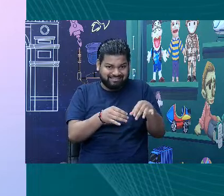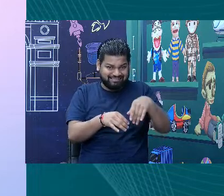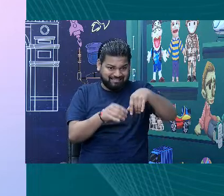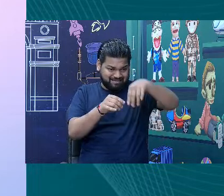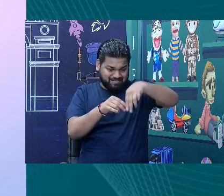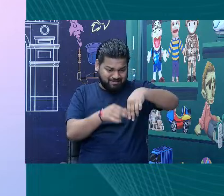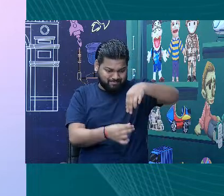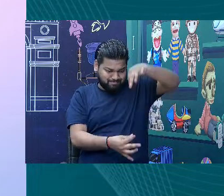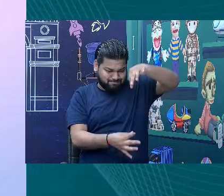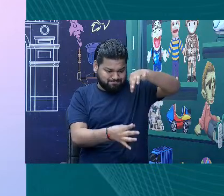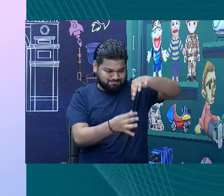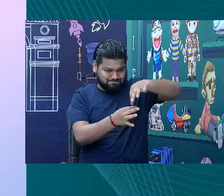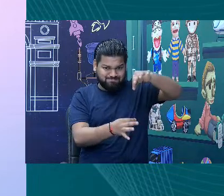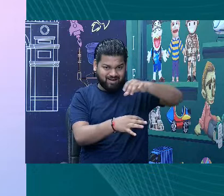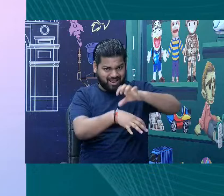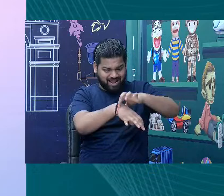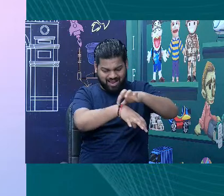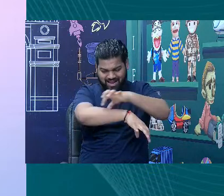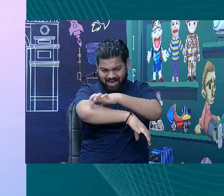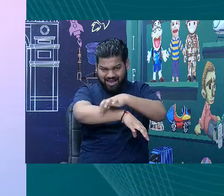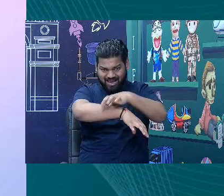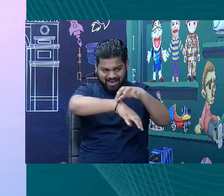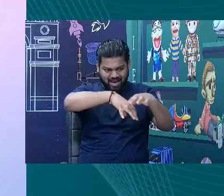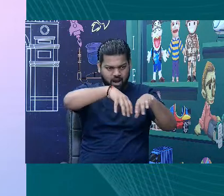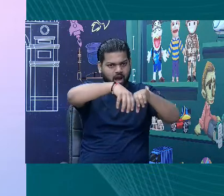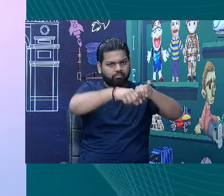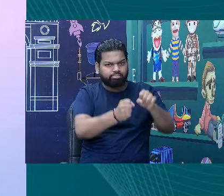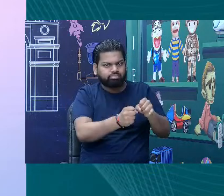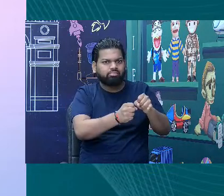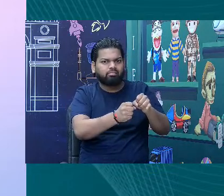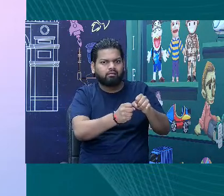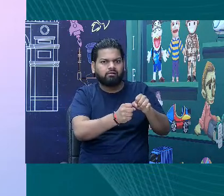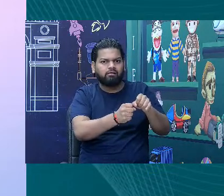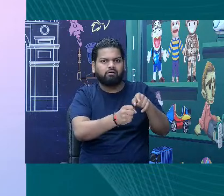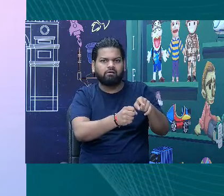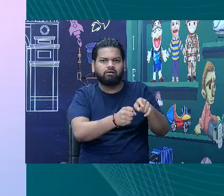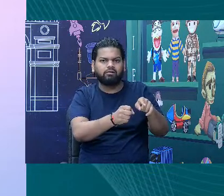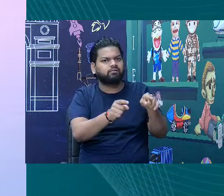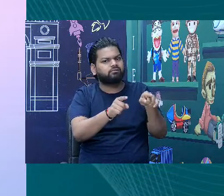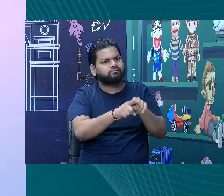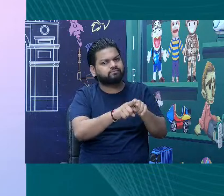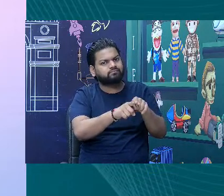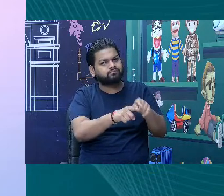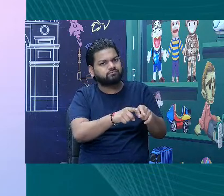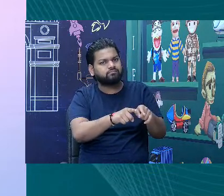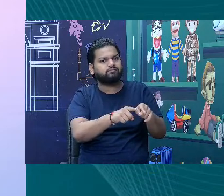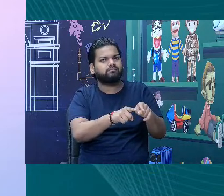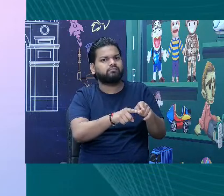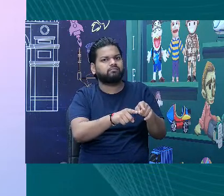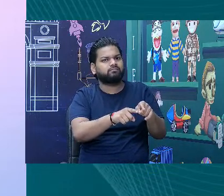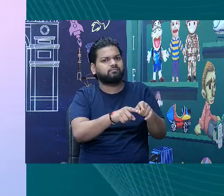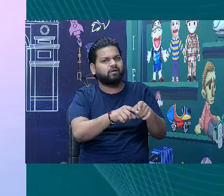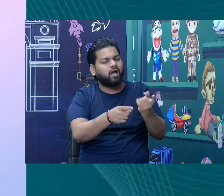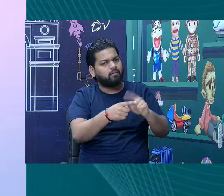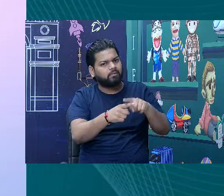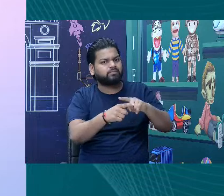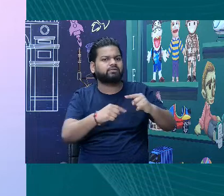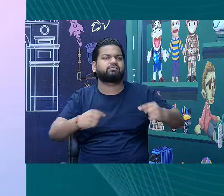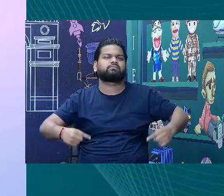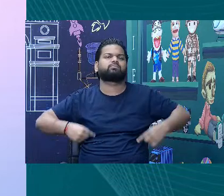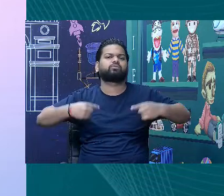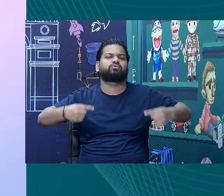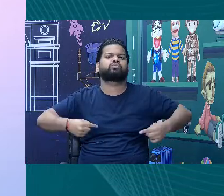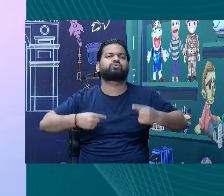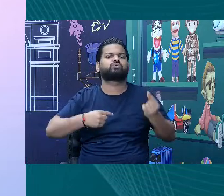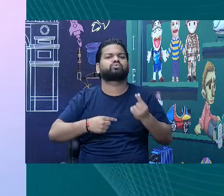know, restricted to a wheelchair all his life. However, the great thing is that he did not let this disease stop him